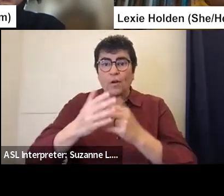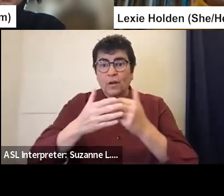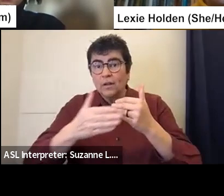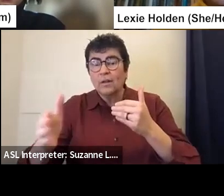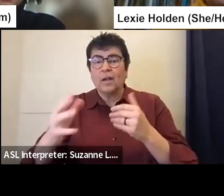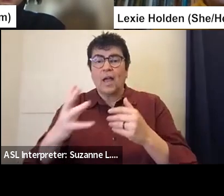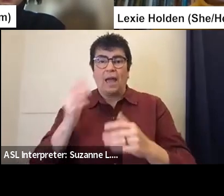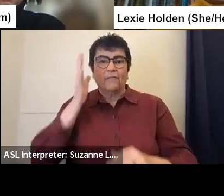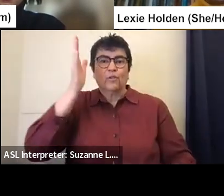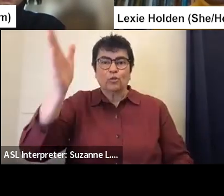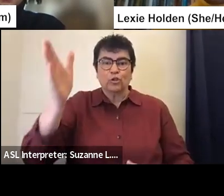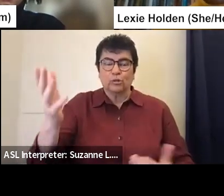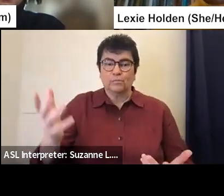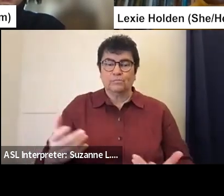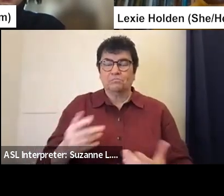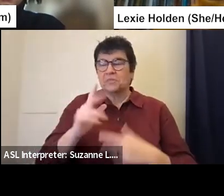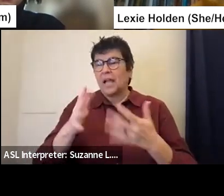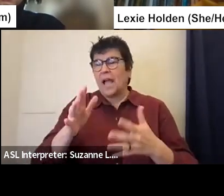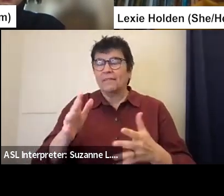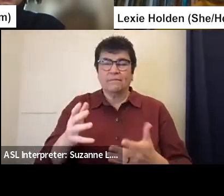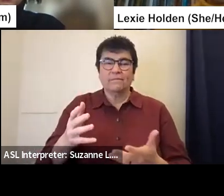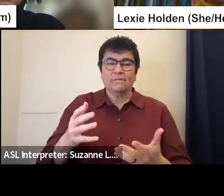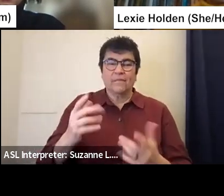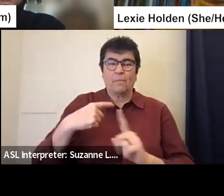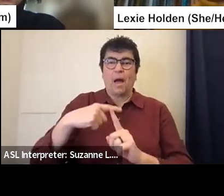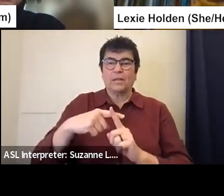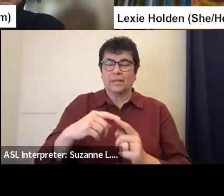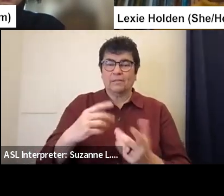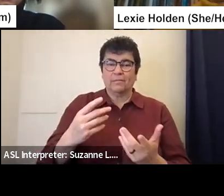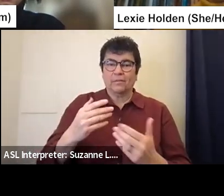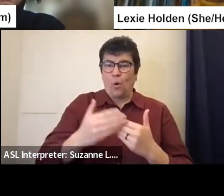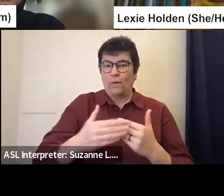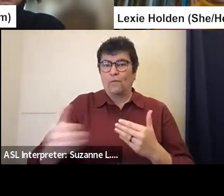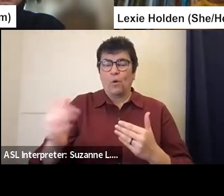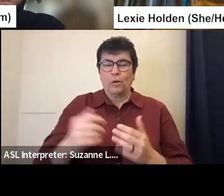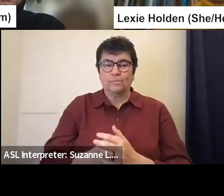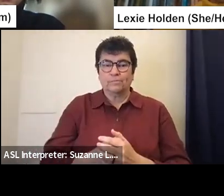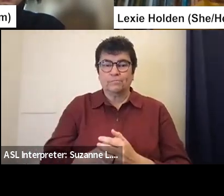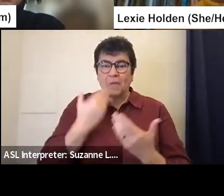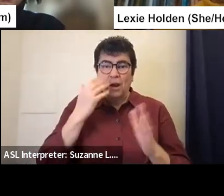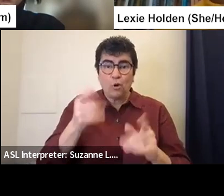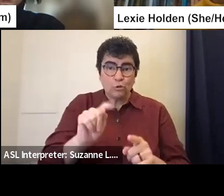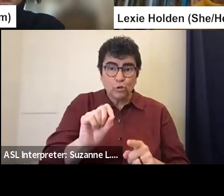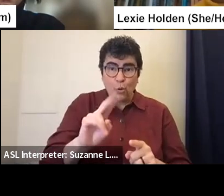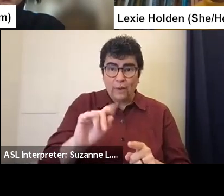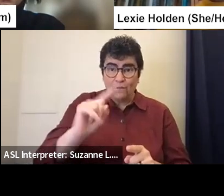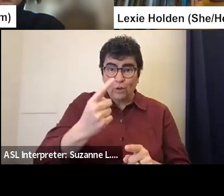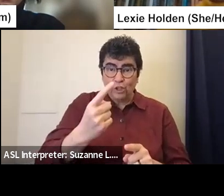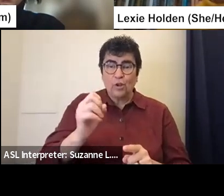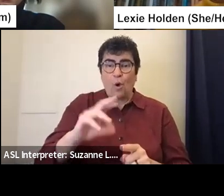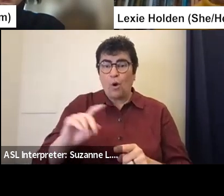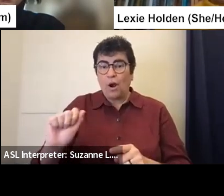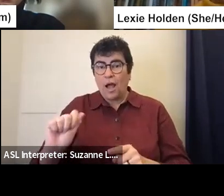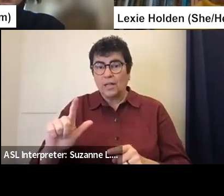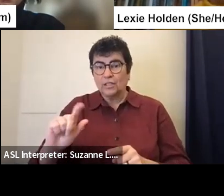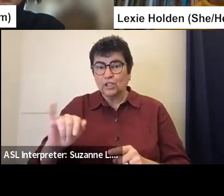the future as well? Kind of, a positive note maybe going forward. And I don't know if Tony, you want to jump in first, or Allilsa,